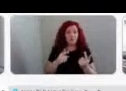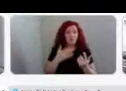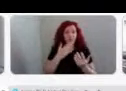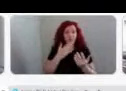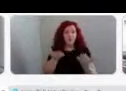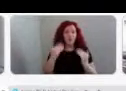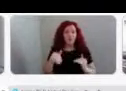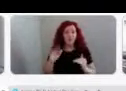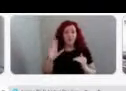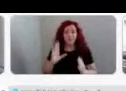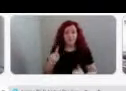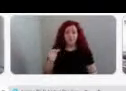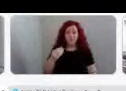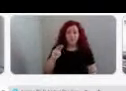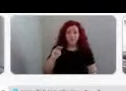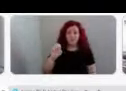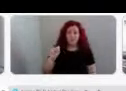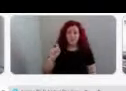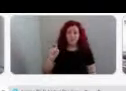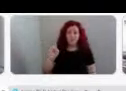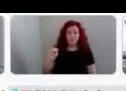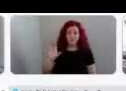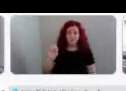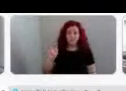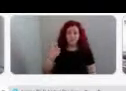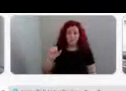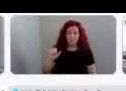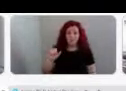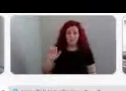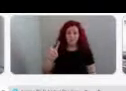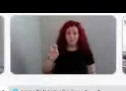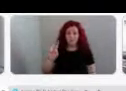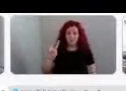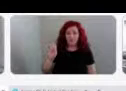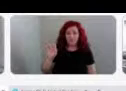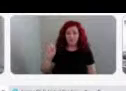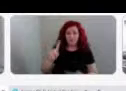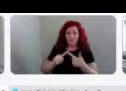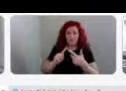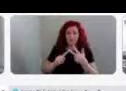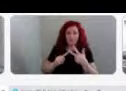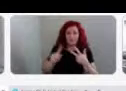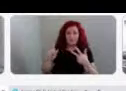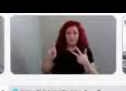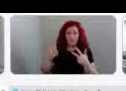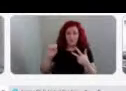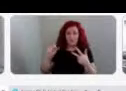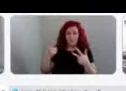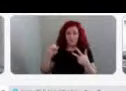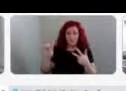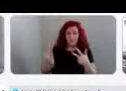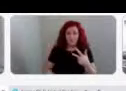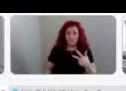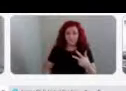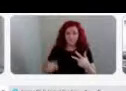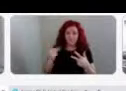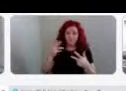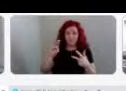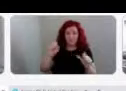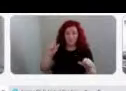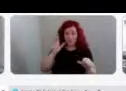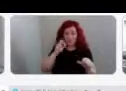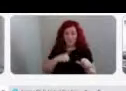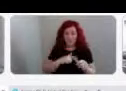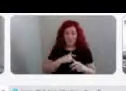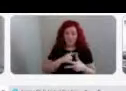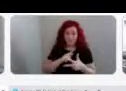speaker is thomas mcconey followed by vivec for hunt and then followed by louise goode thomas can you hear us i can